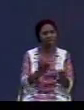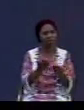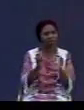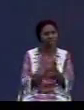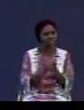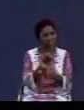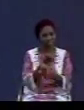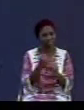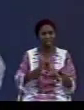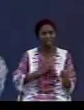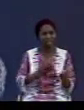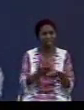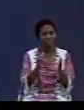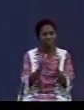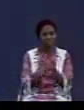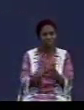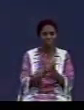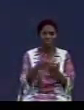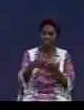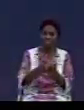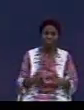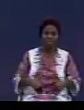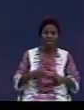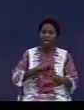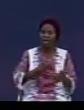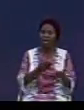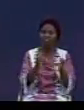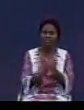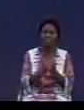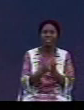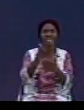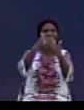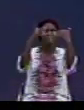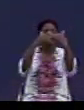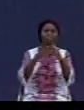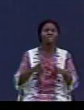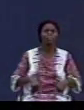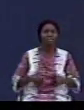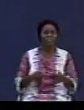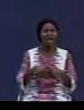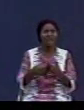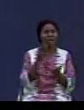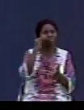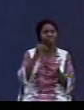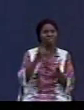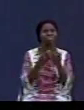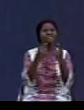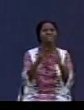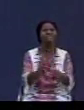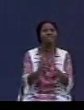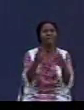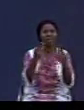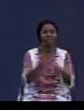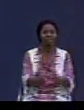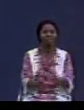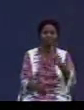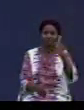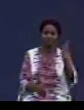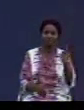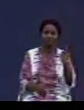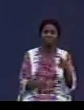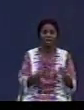life. I want that heavenly life. How will it happen? Acts chapter 3, verse 19. Repent